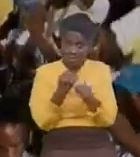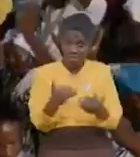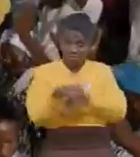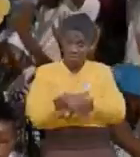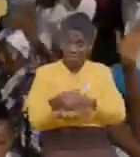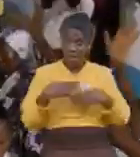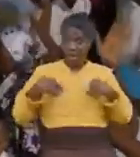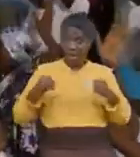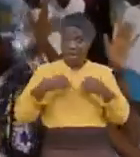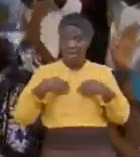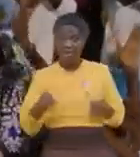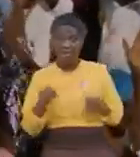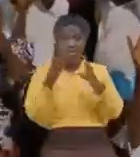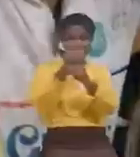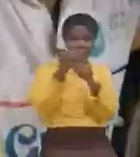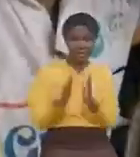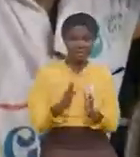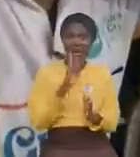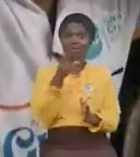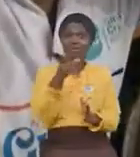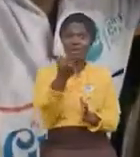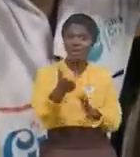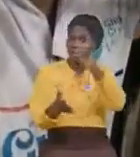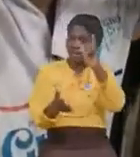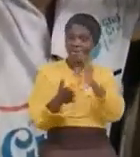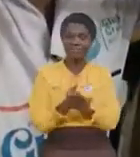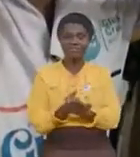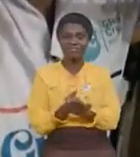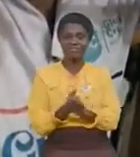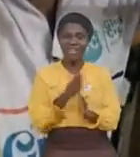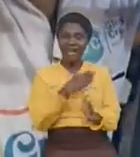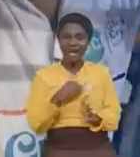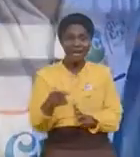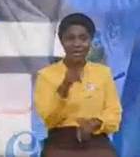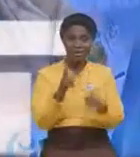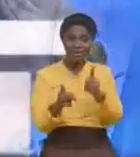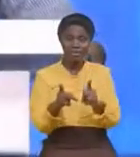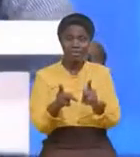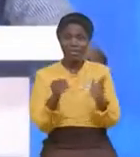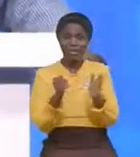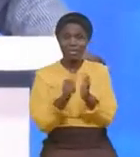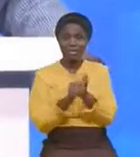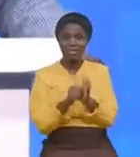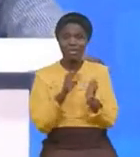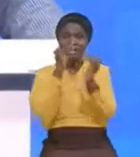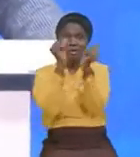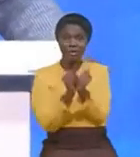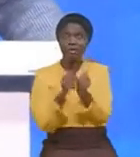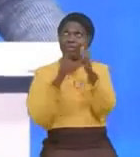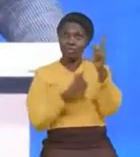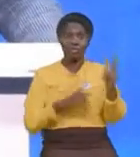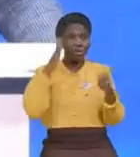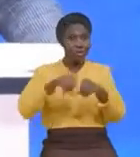Healing receiver, where are you? And the one so in captivity and the Lord will break every yoke in